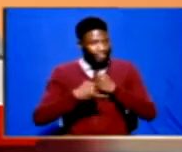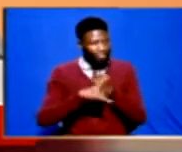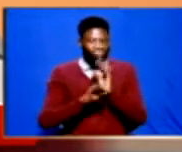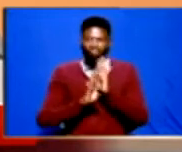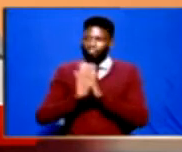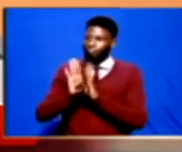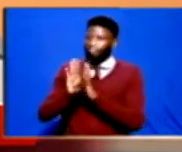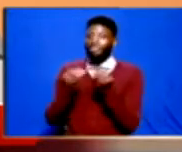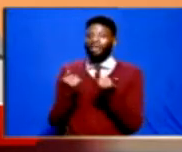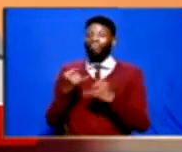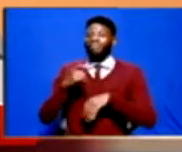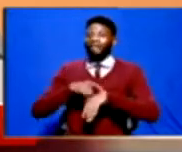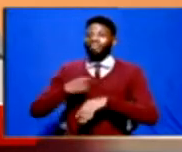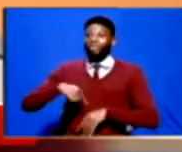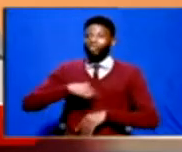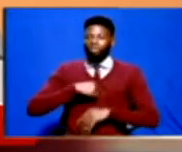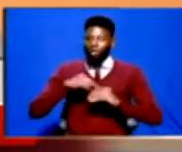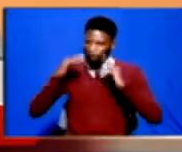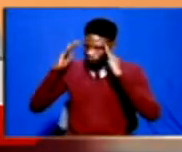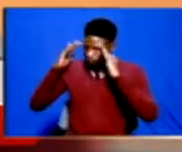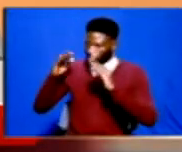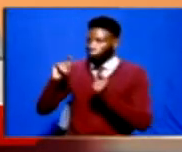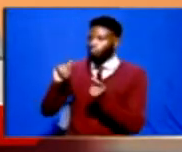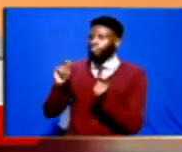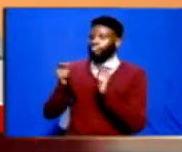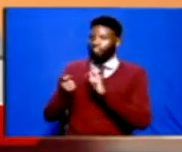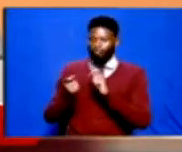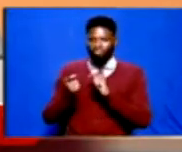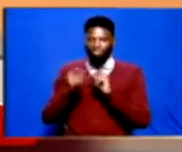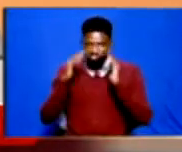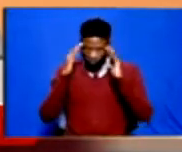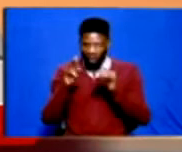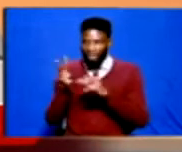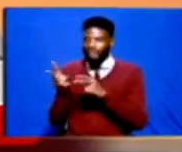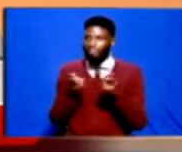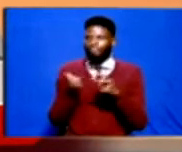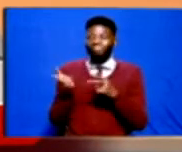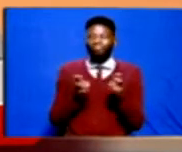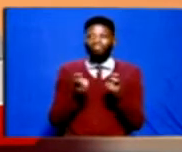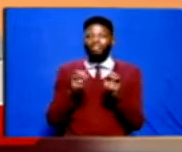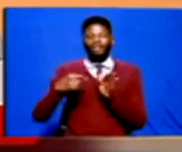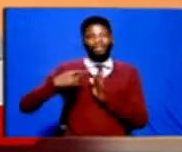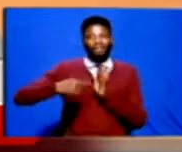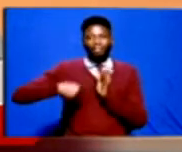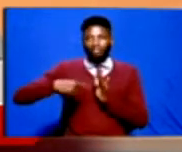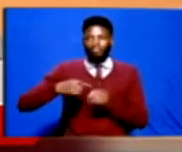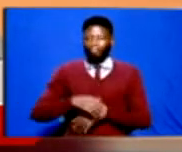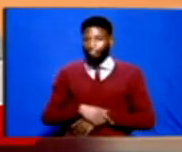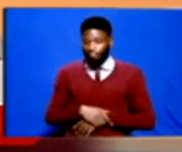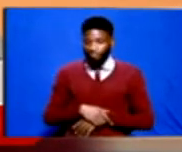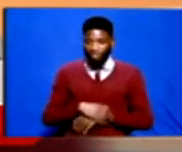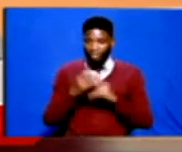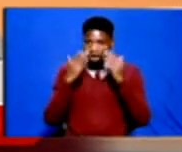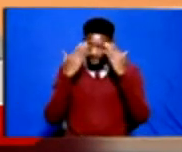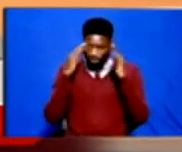to switch gears and discuss extractive industries. In case you didn't know, Kenya is targeting